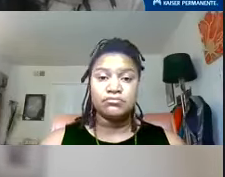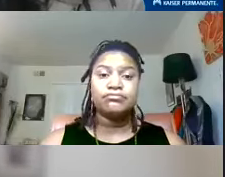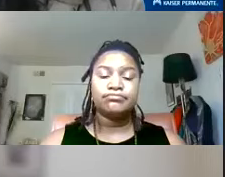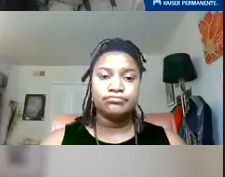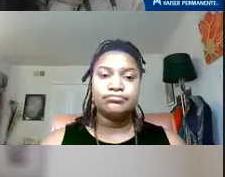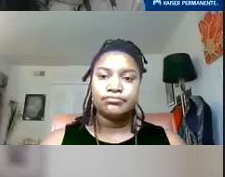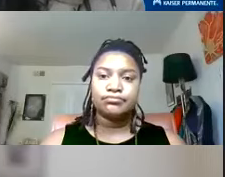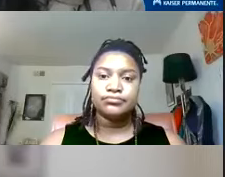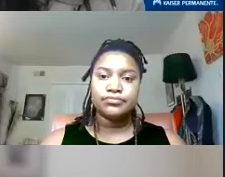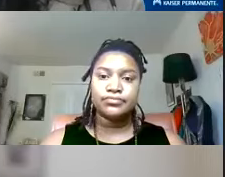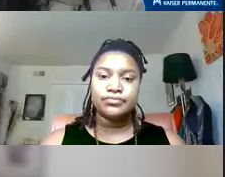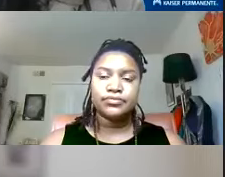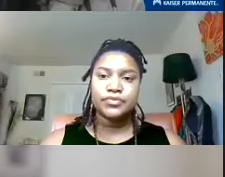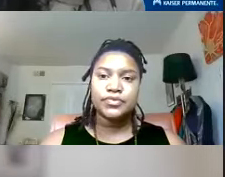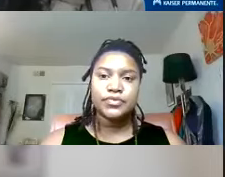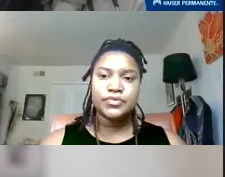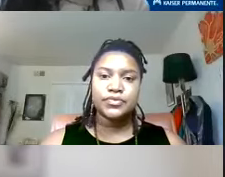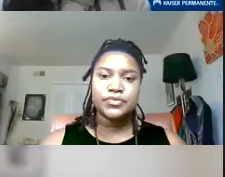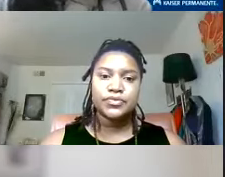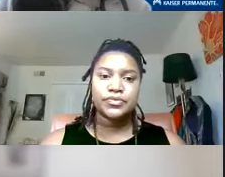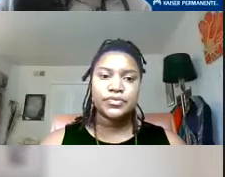upgraded?